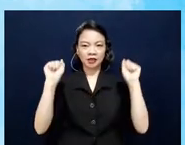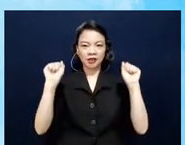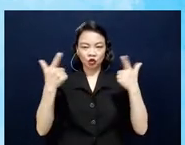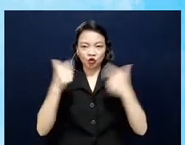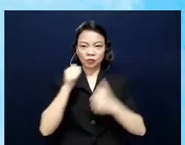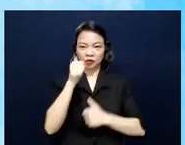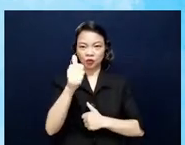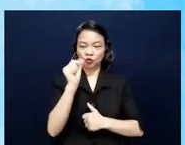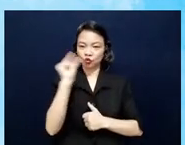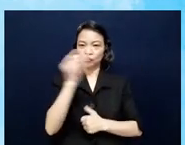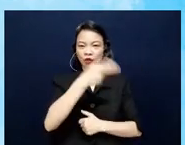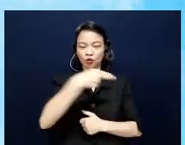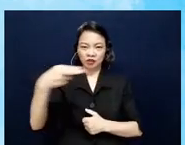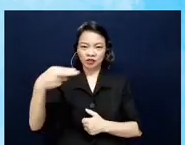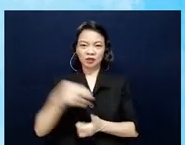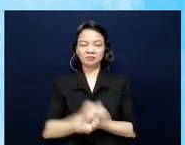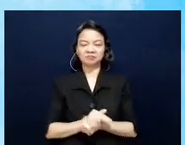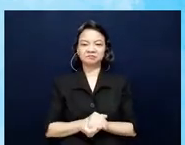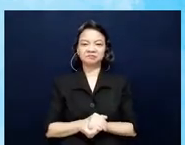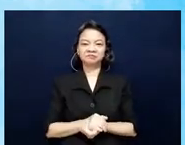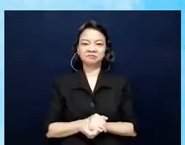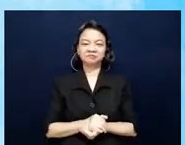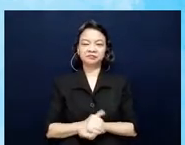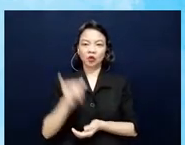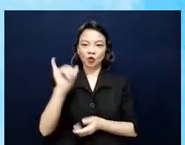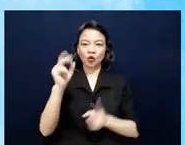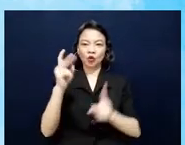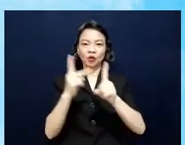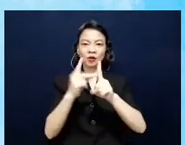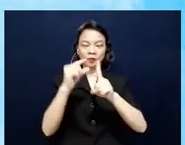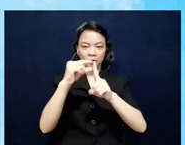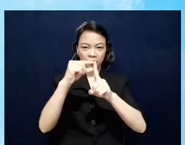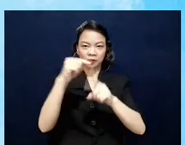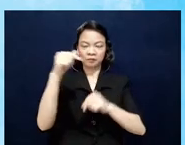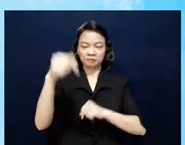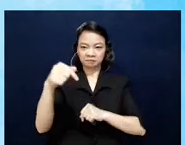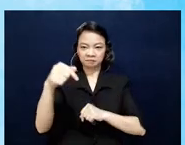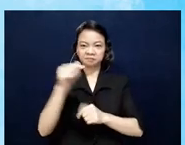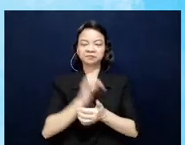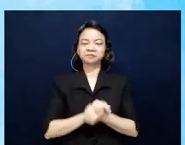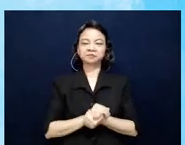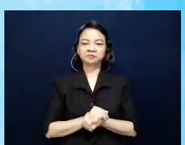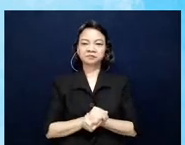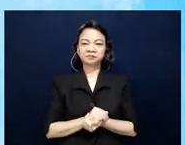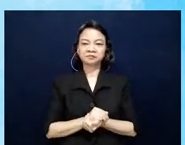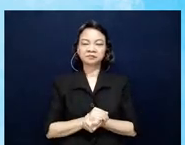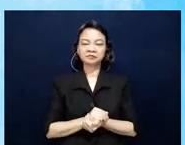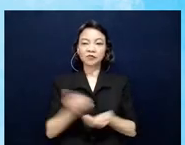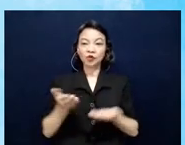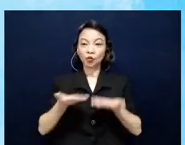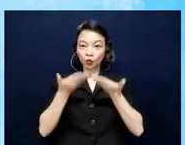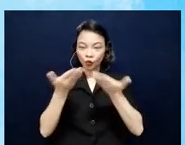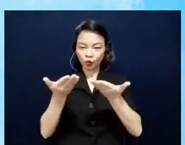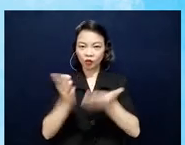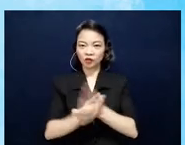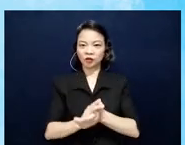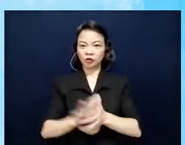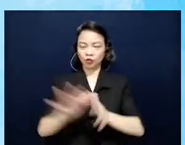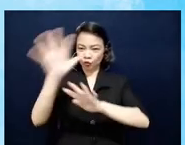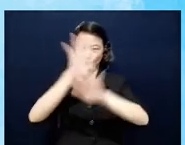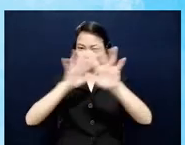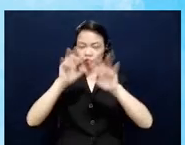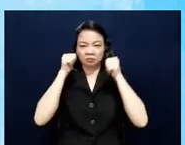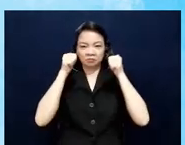Young Health Program, you know, better health choices and brighter life changes. Terima